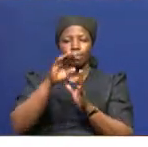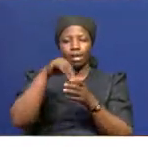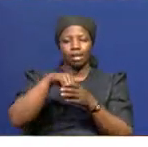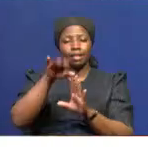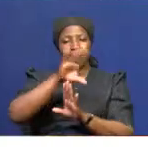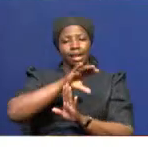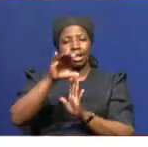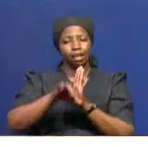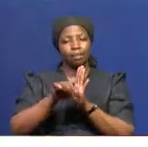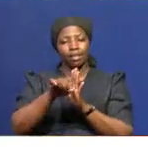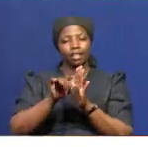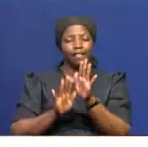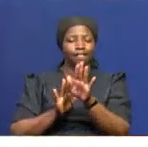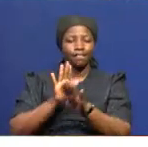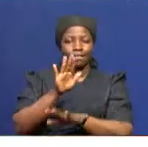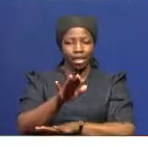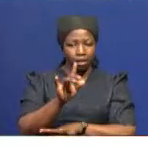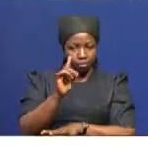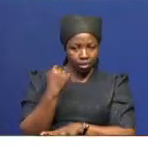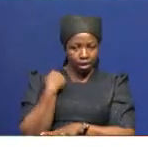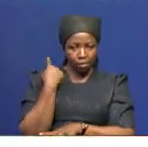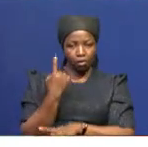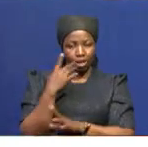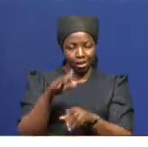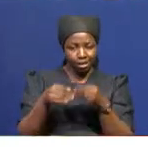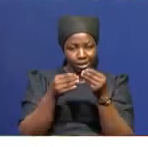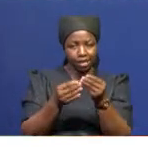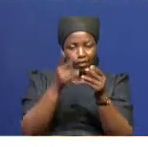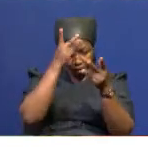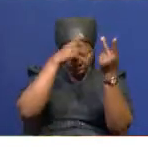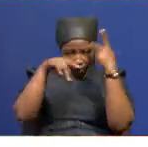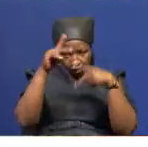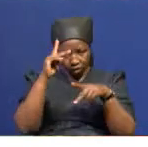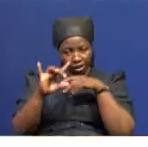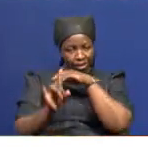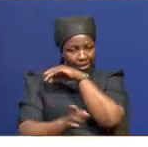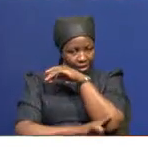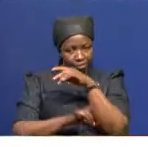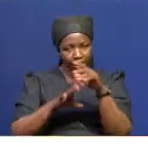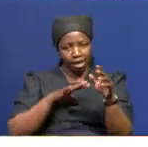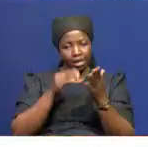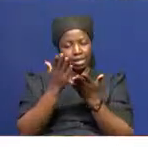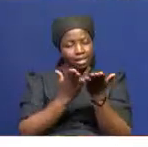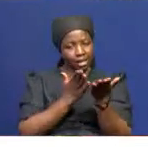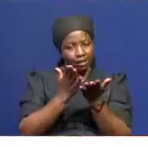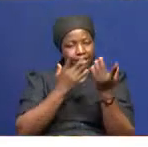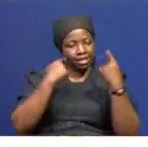marks the first step in restoring professionalism, discipline, and service